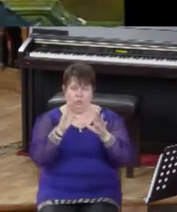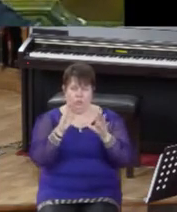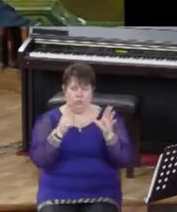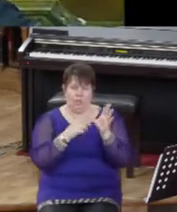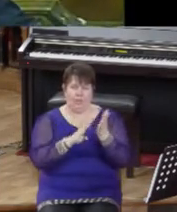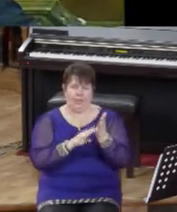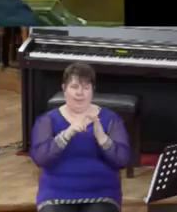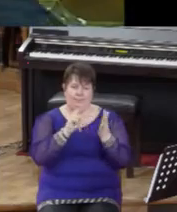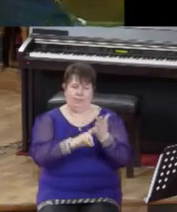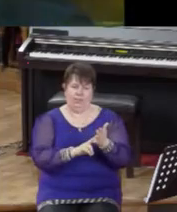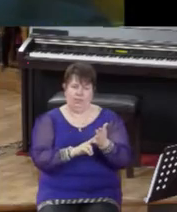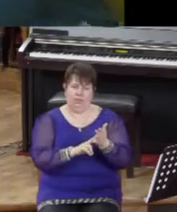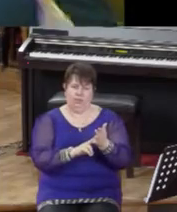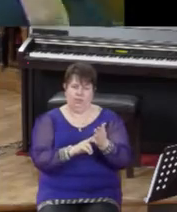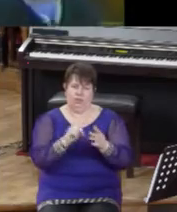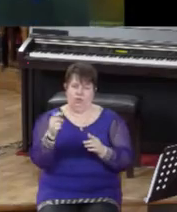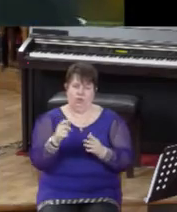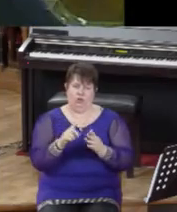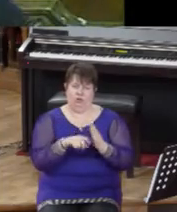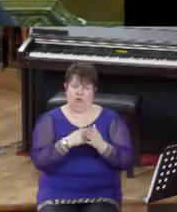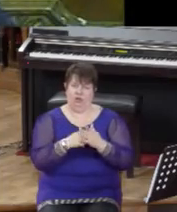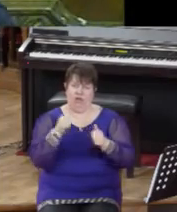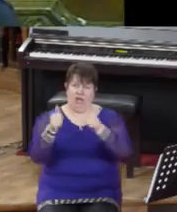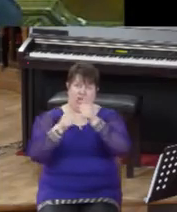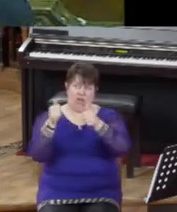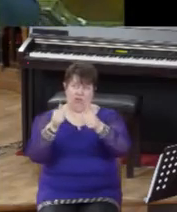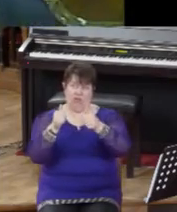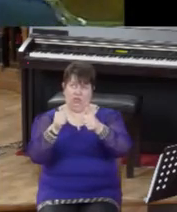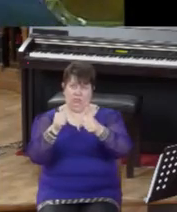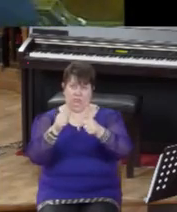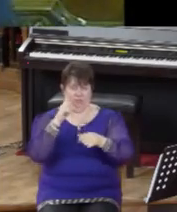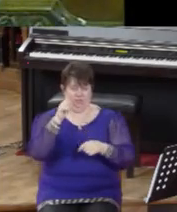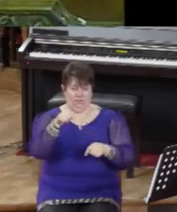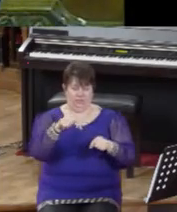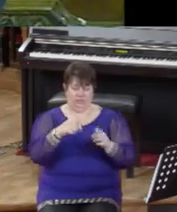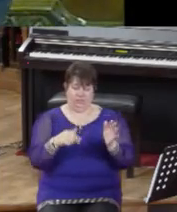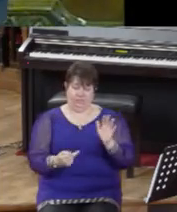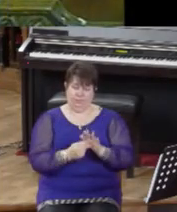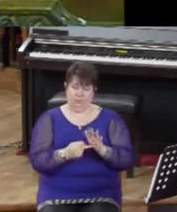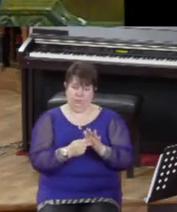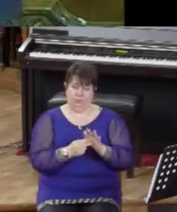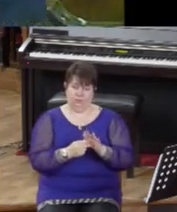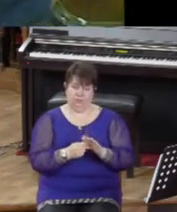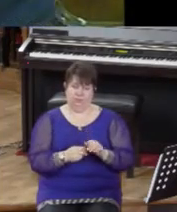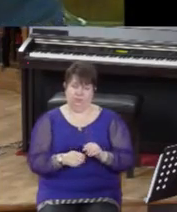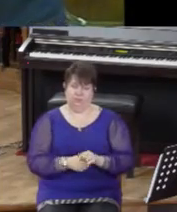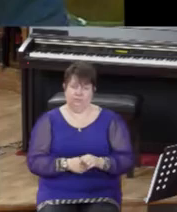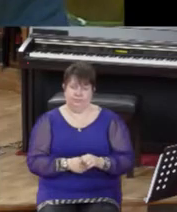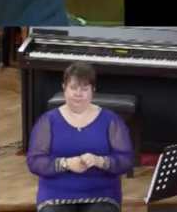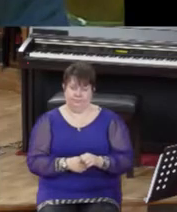Hallelujah, because this is such a central and important passage